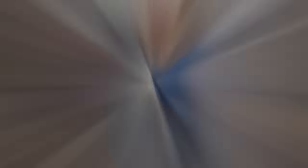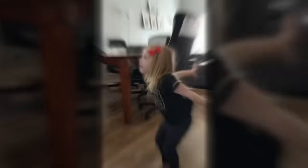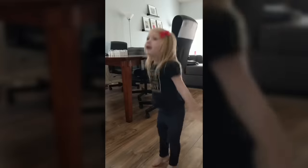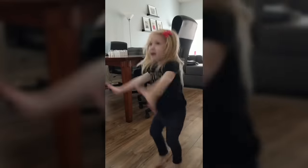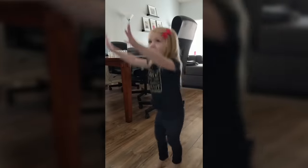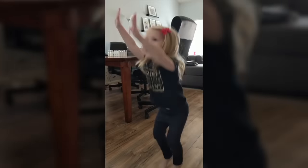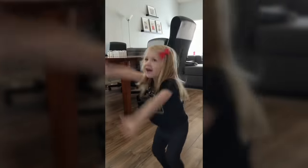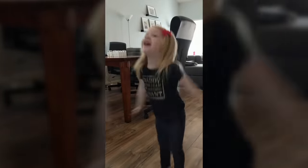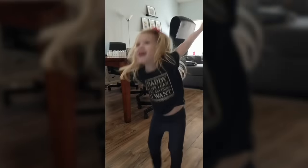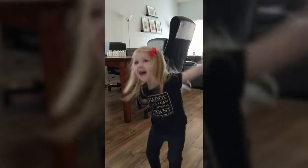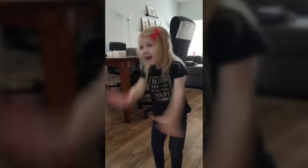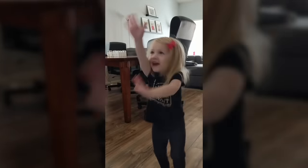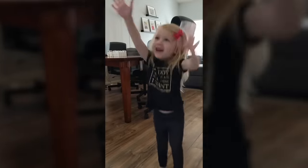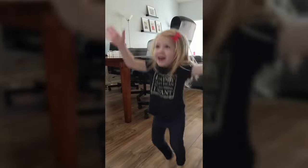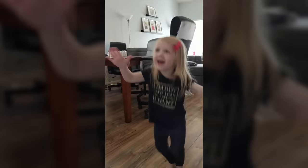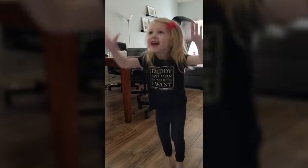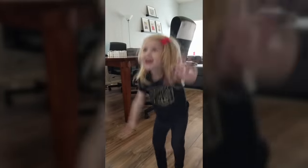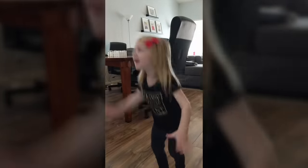play.